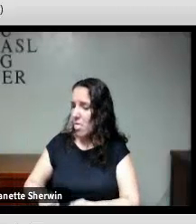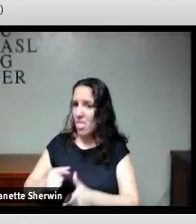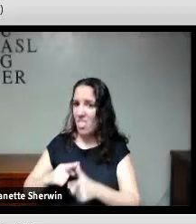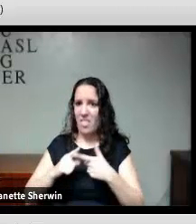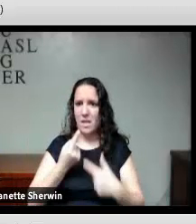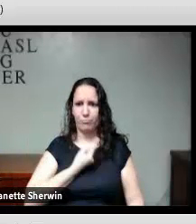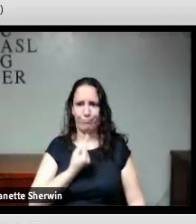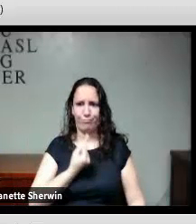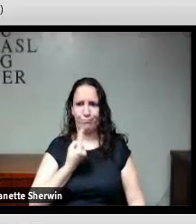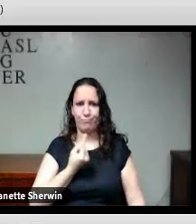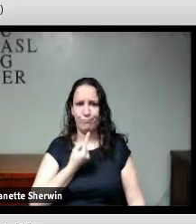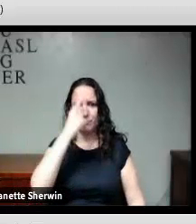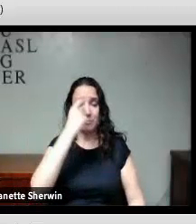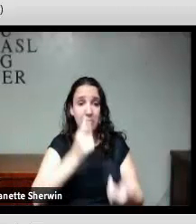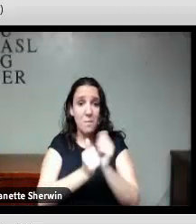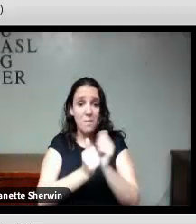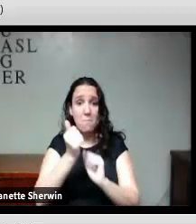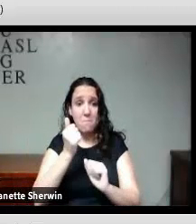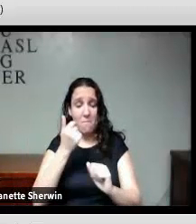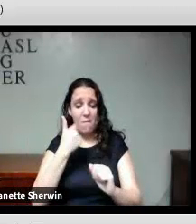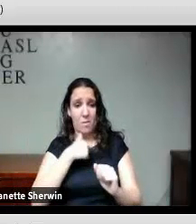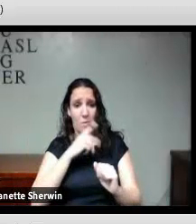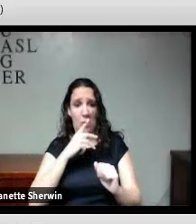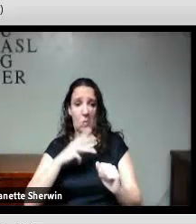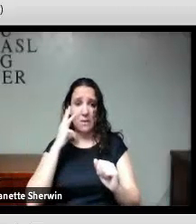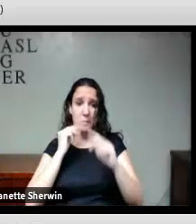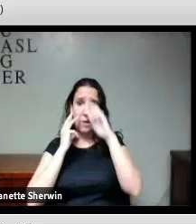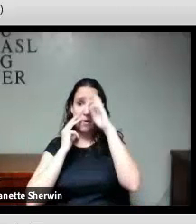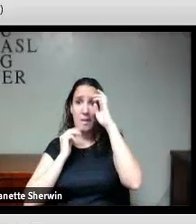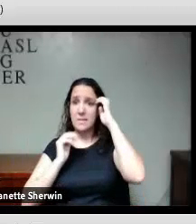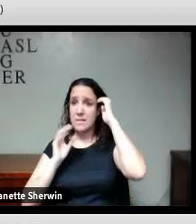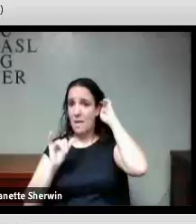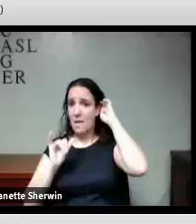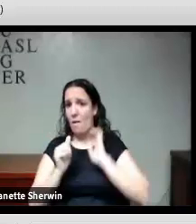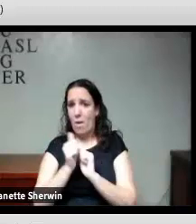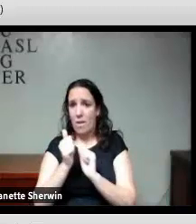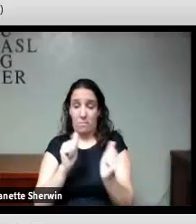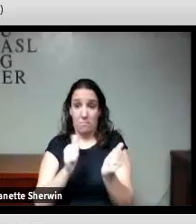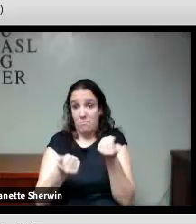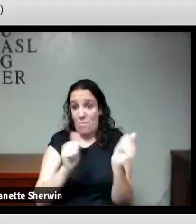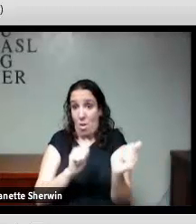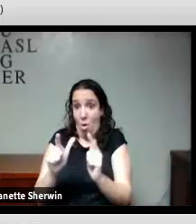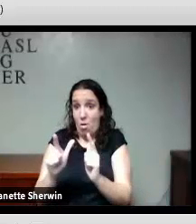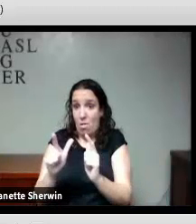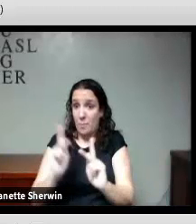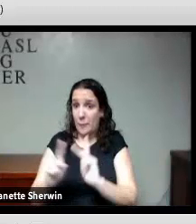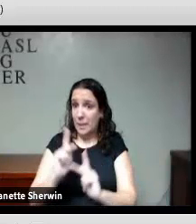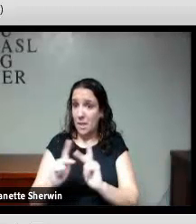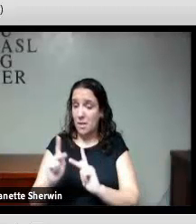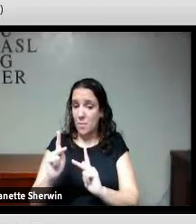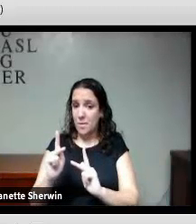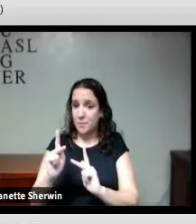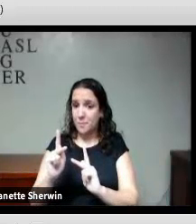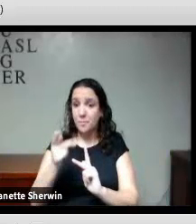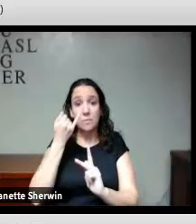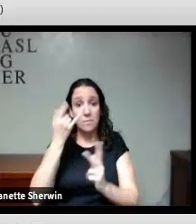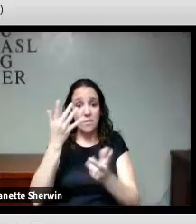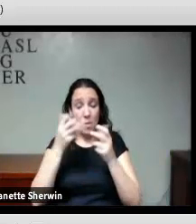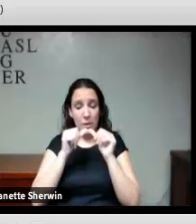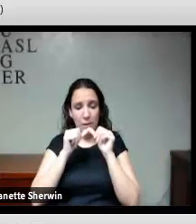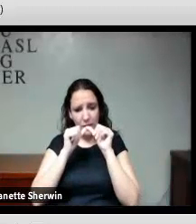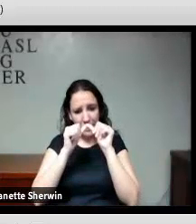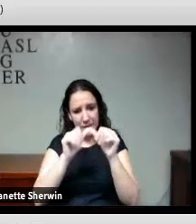of us experience that with the people we're close to, don't we? So in order to keep that relationship going, we have to nurture